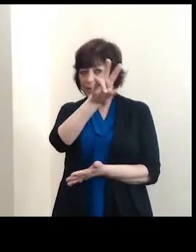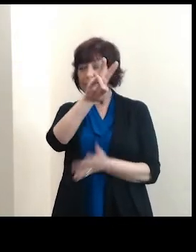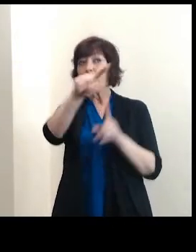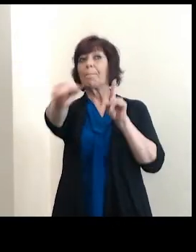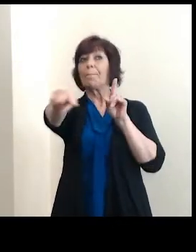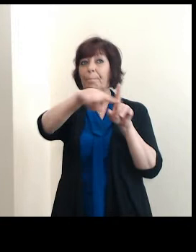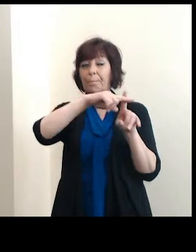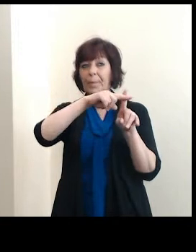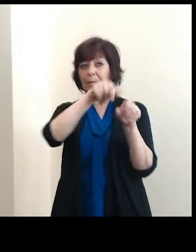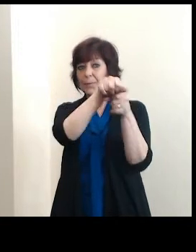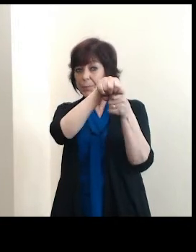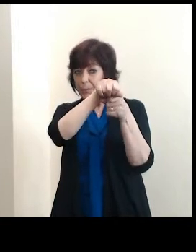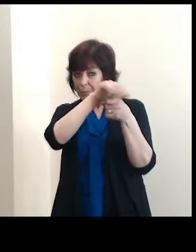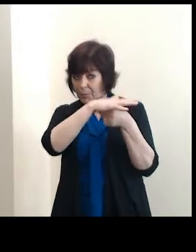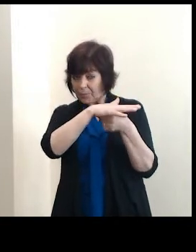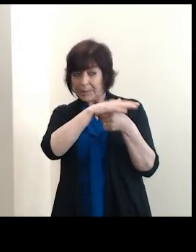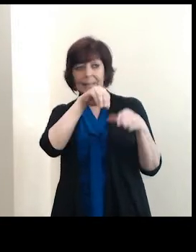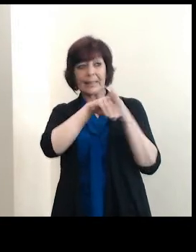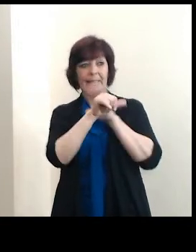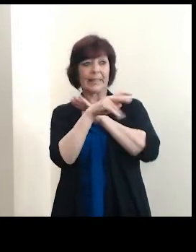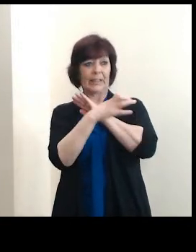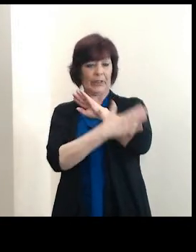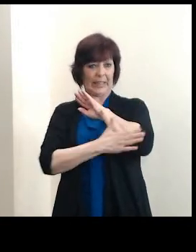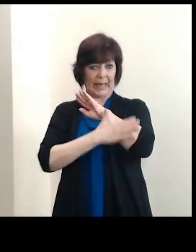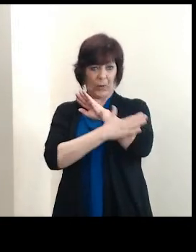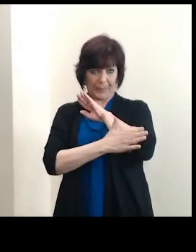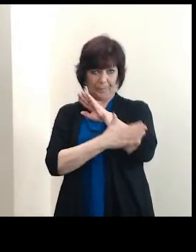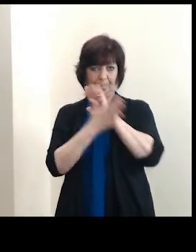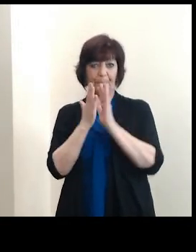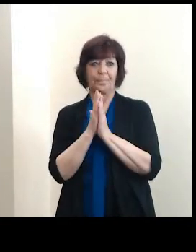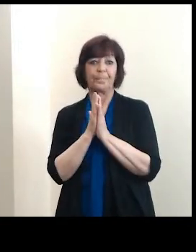75,937 separate residents of Erie County who have been confirmed.